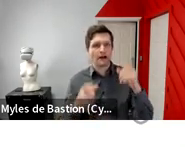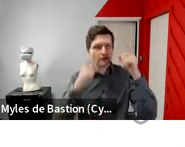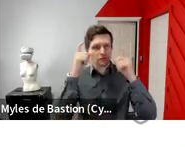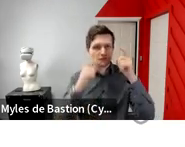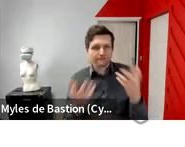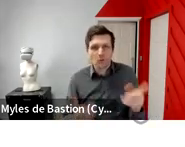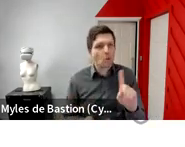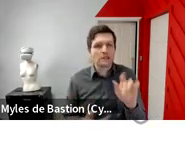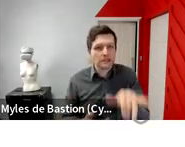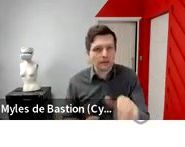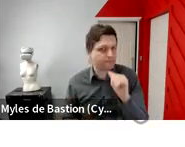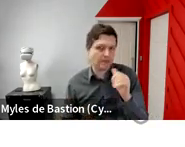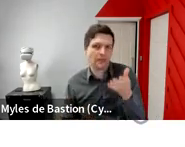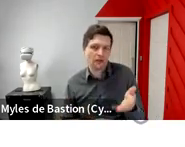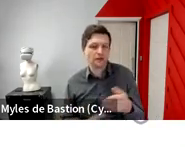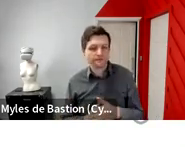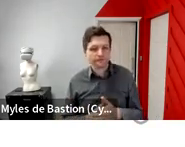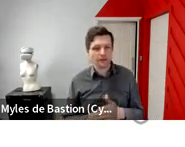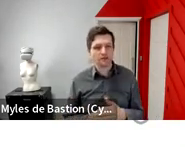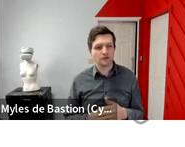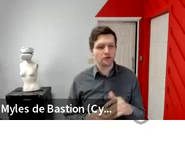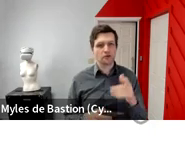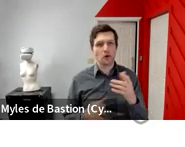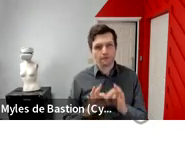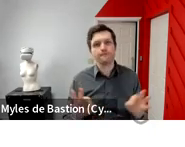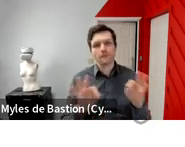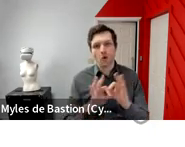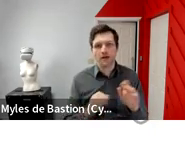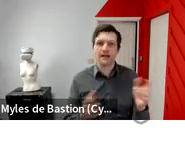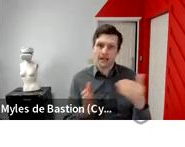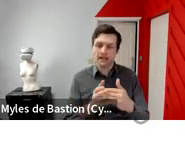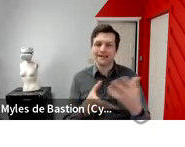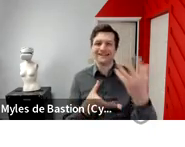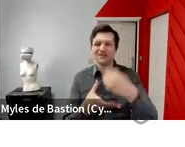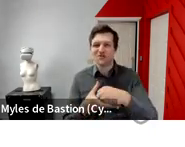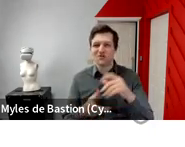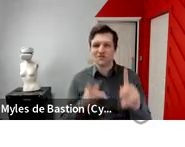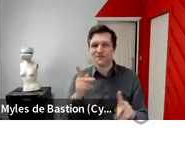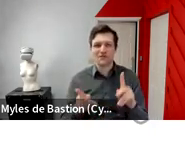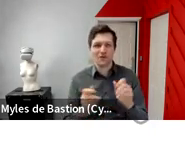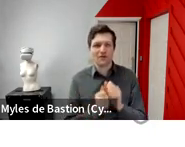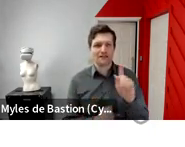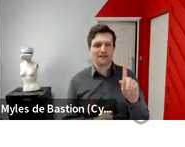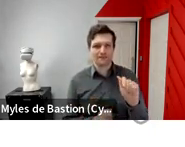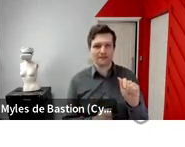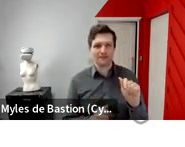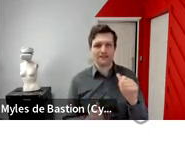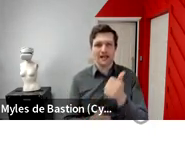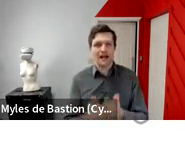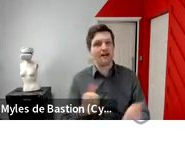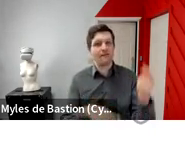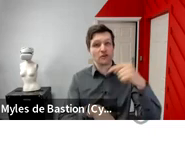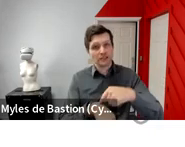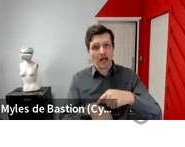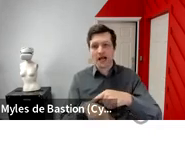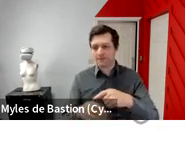That's part of the grammar of the language. So it doesn't include that, it's just on the hands. The point again, to be